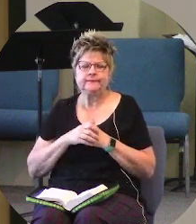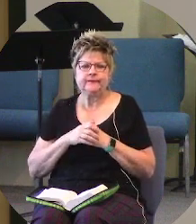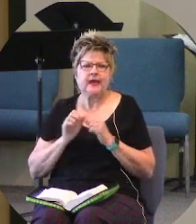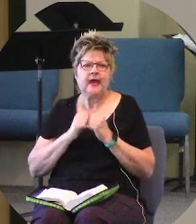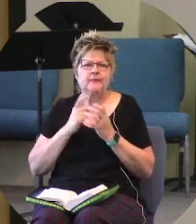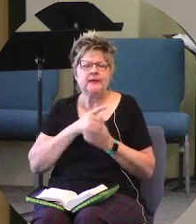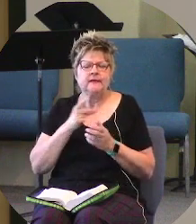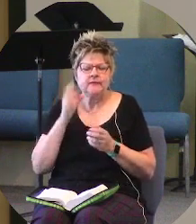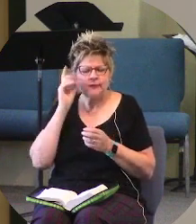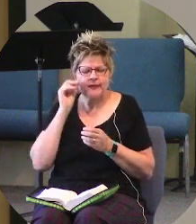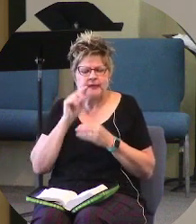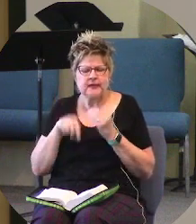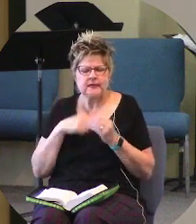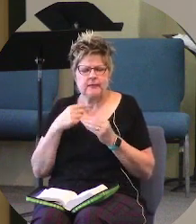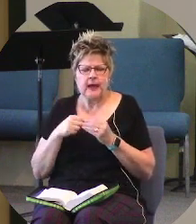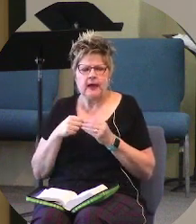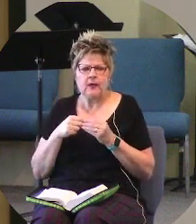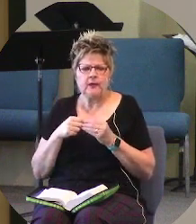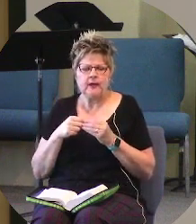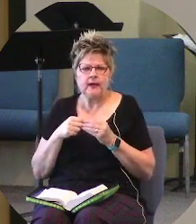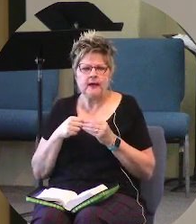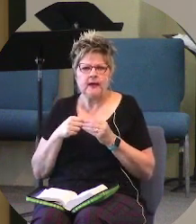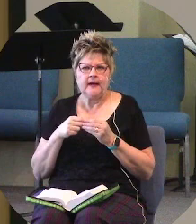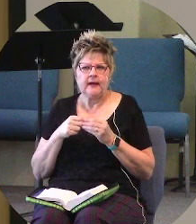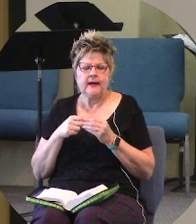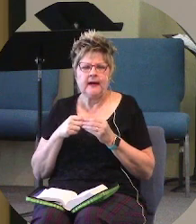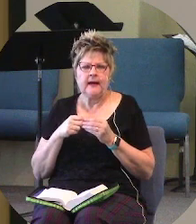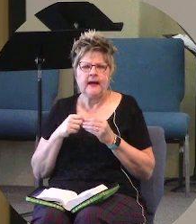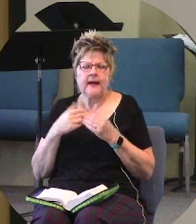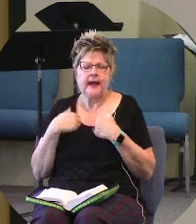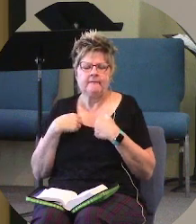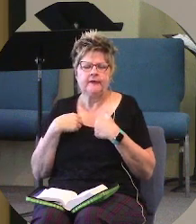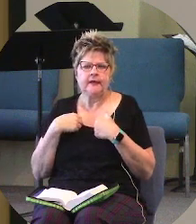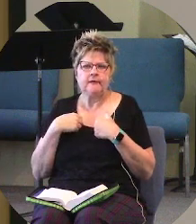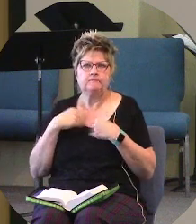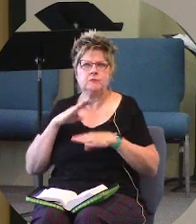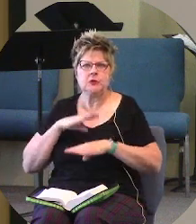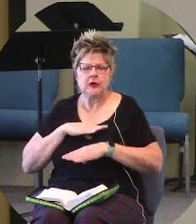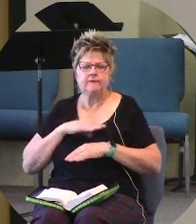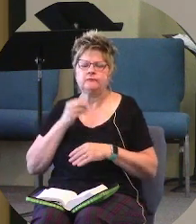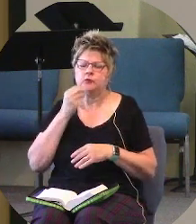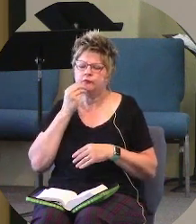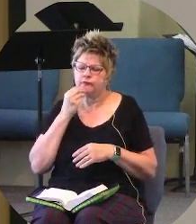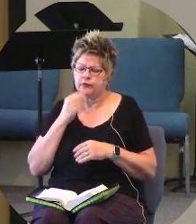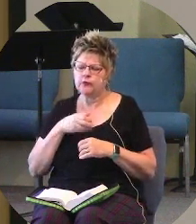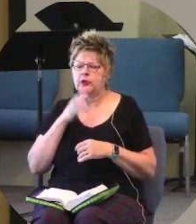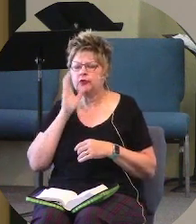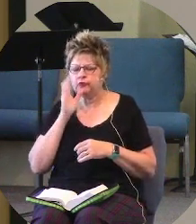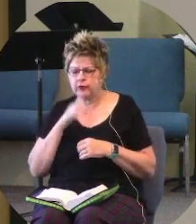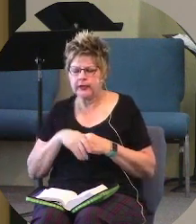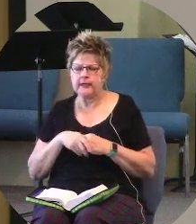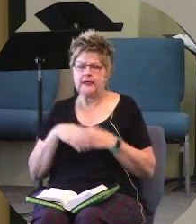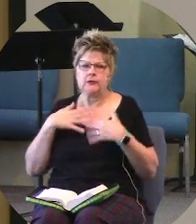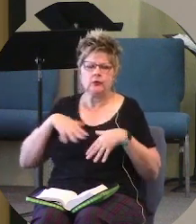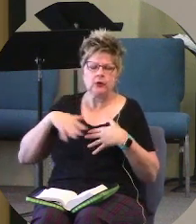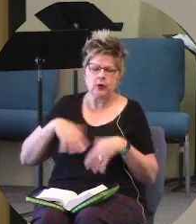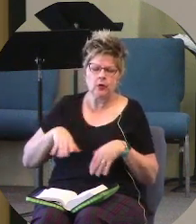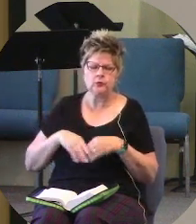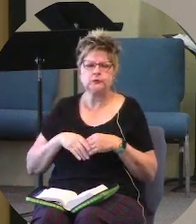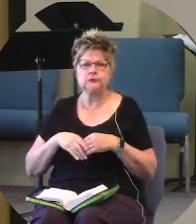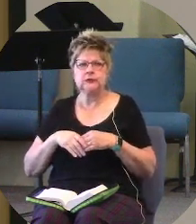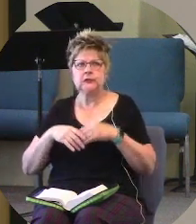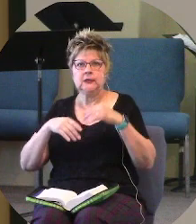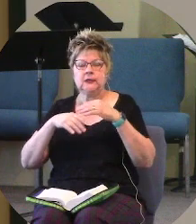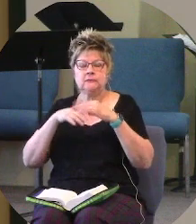How many of you think it's about having enough food, enough drink, and enough clothes, a